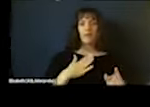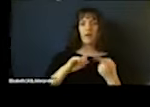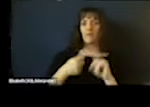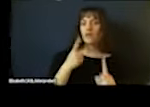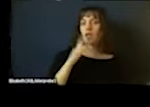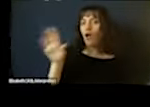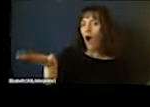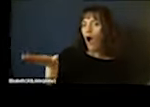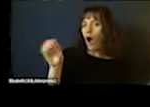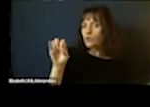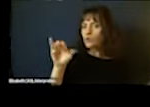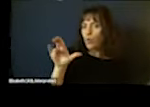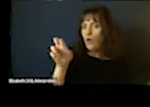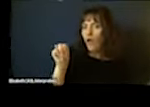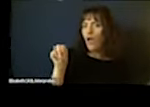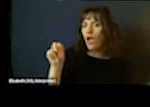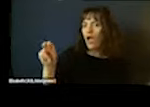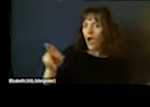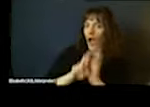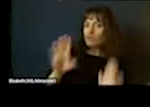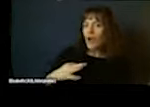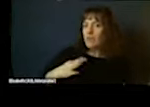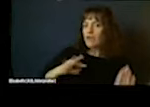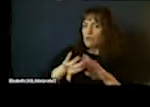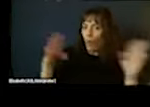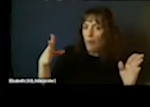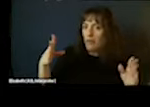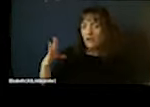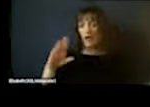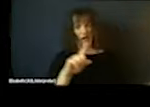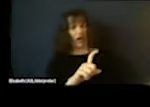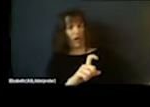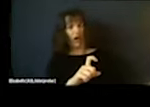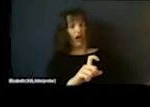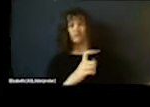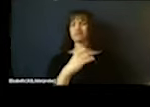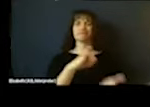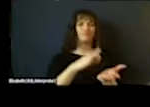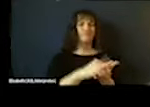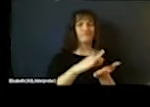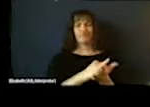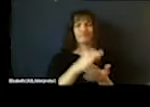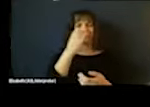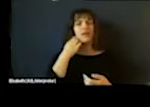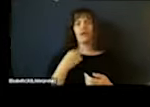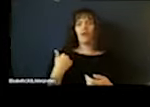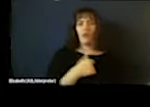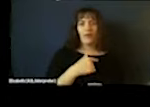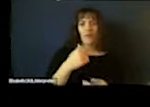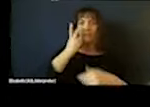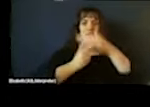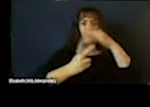astronaut application is open. And oh, really? I don't think it will really happen, but it is really happen.